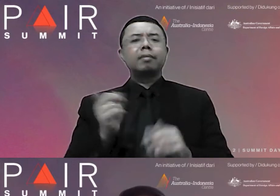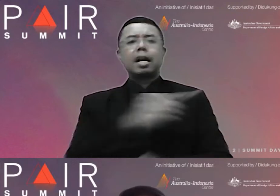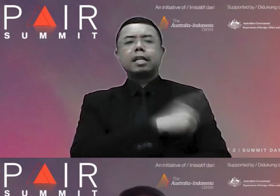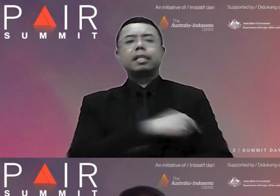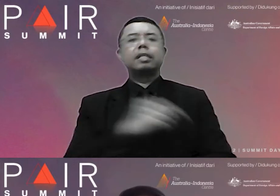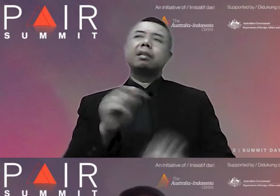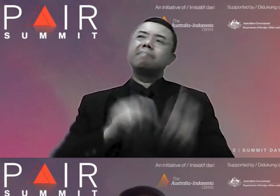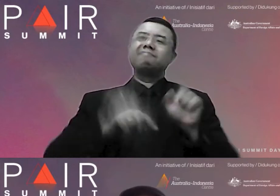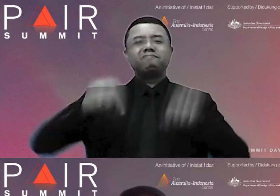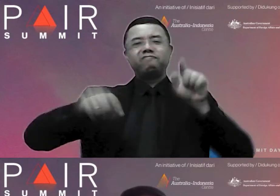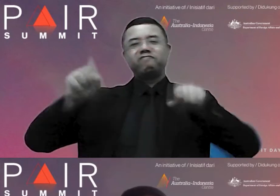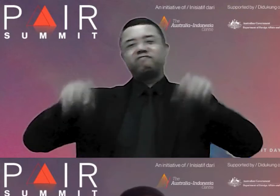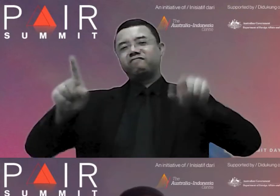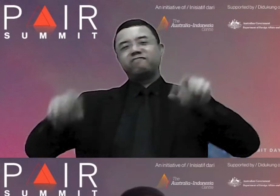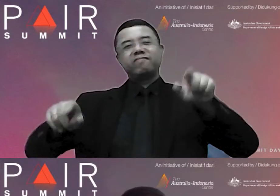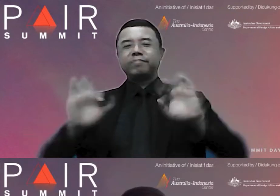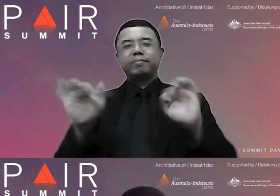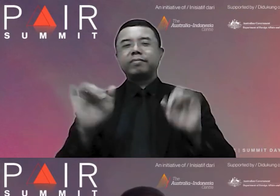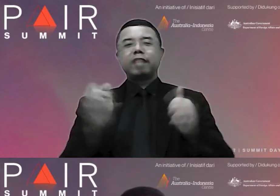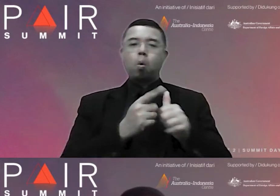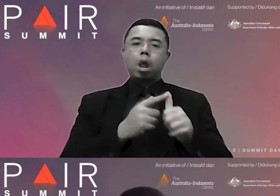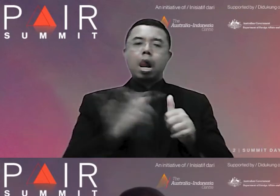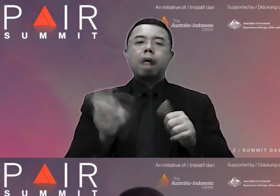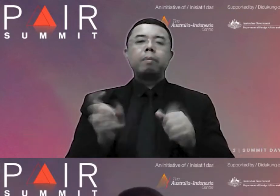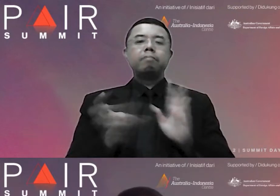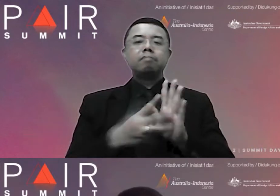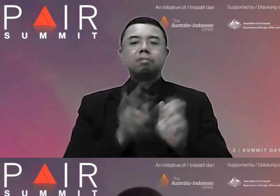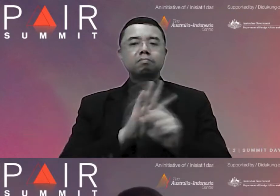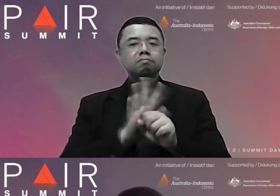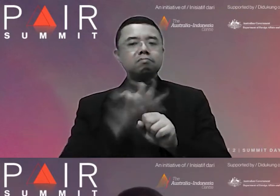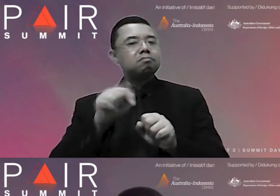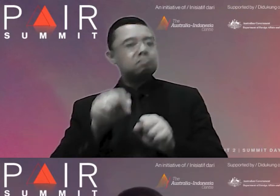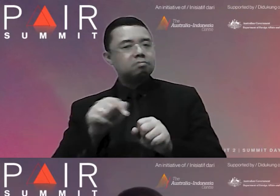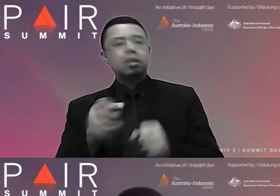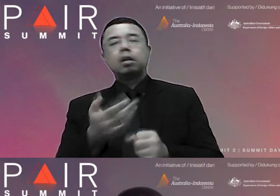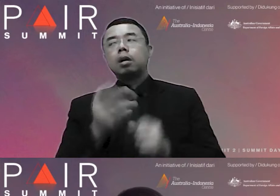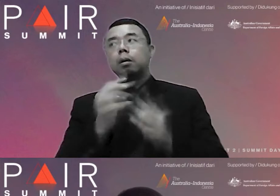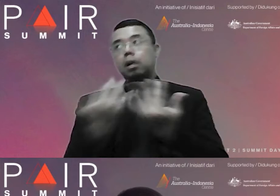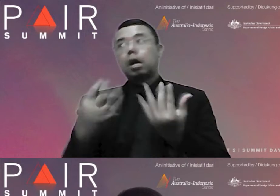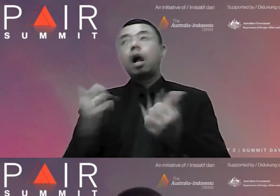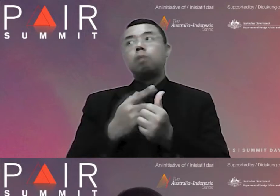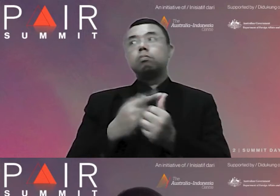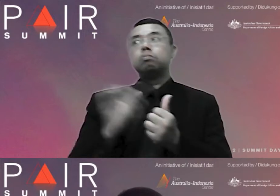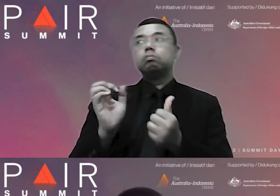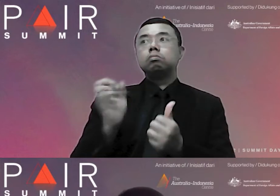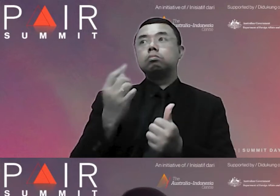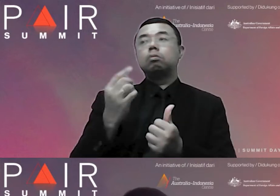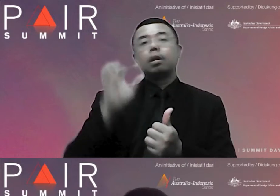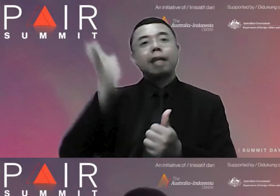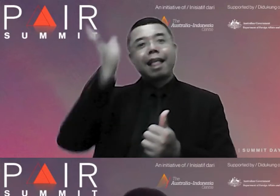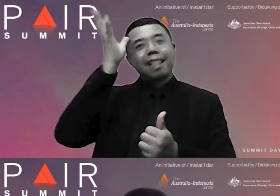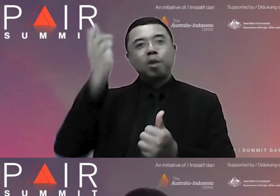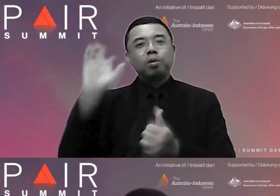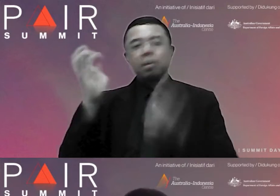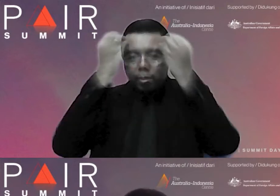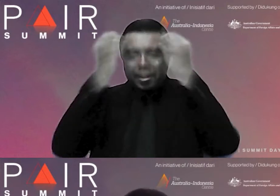common people in the society, they still don't aware about the potential risks. Probably in the same time,